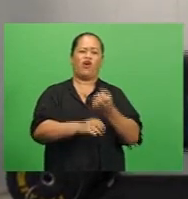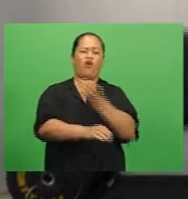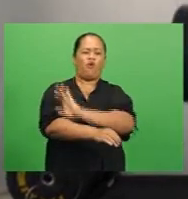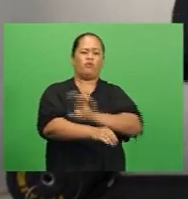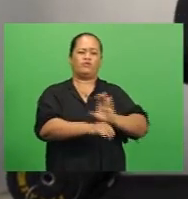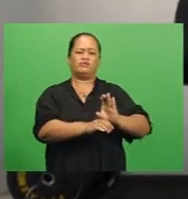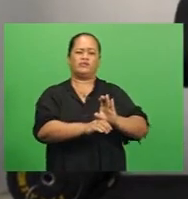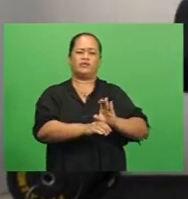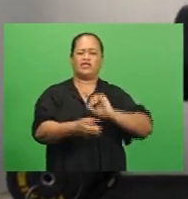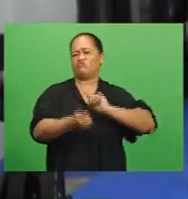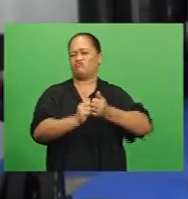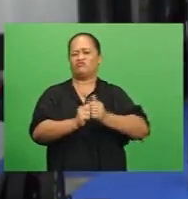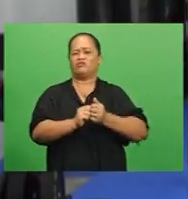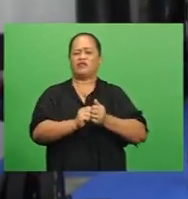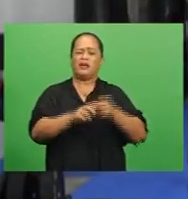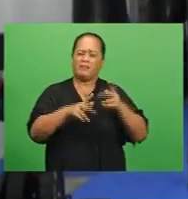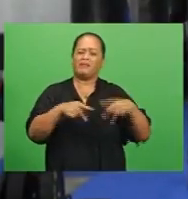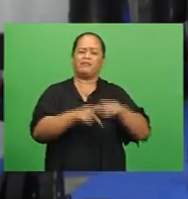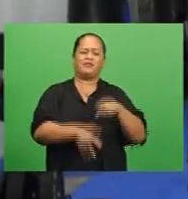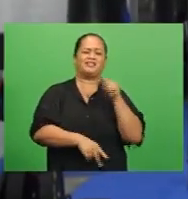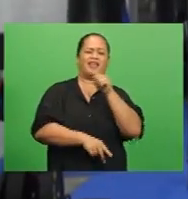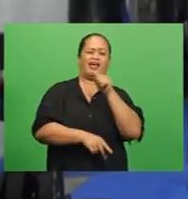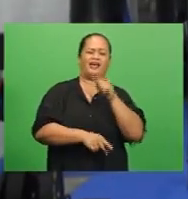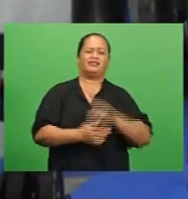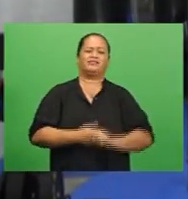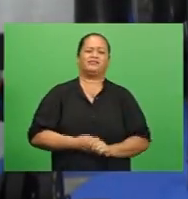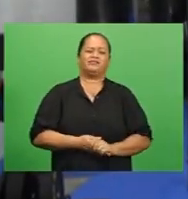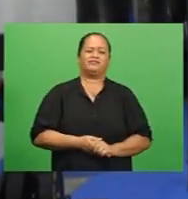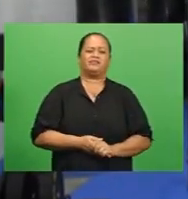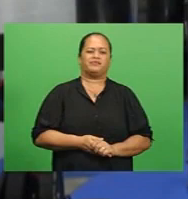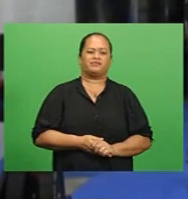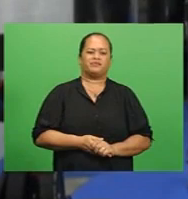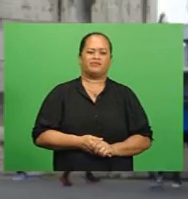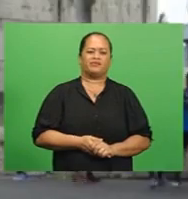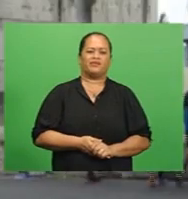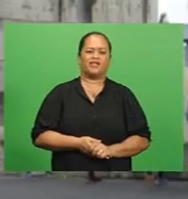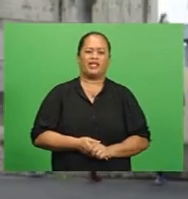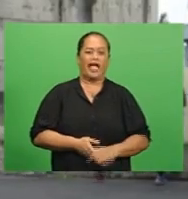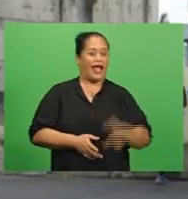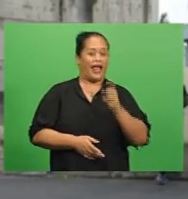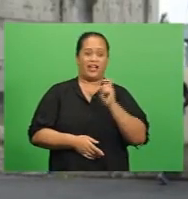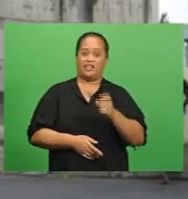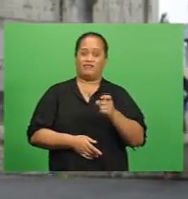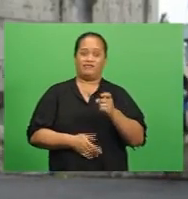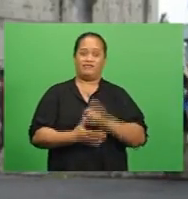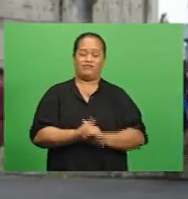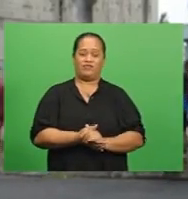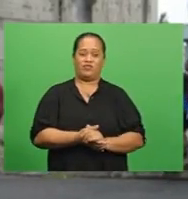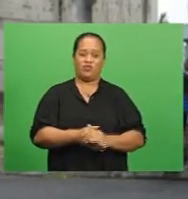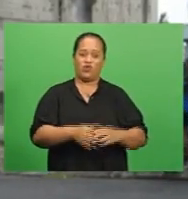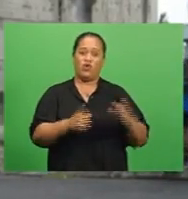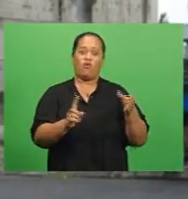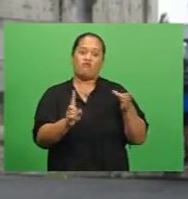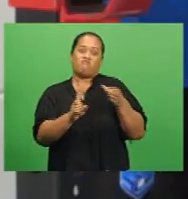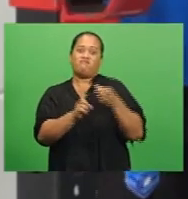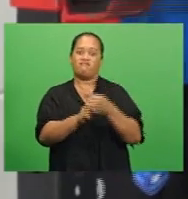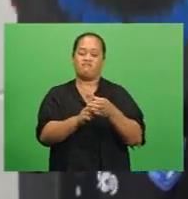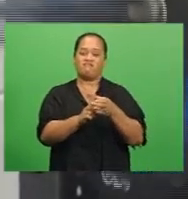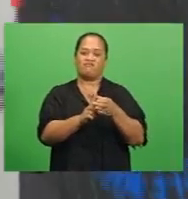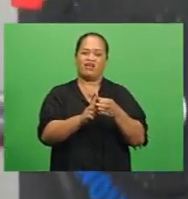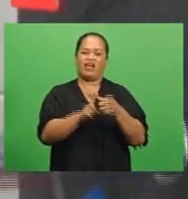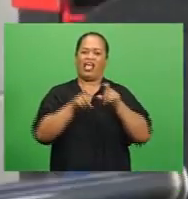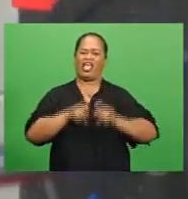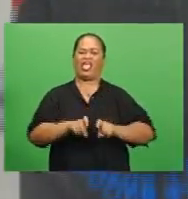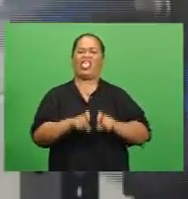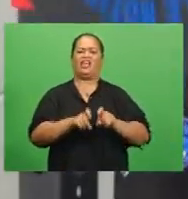so that's been probably a blessing for us. Where if you're normally going over in quarantine in Australia, you'd be stuck in a hotel room for 2 weeks.